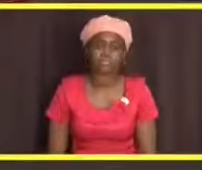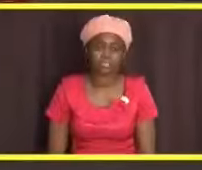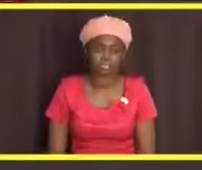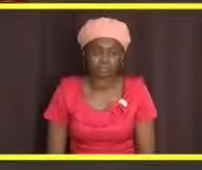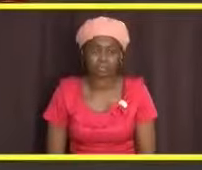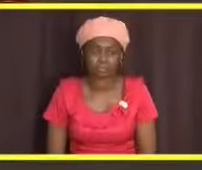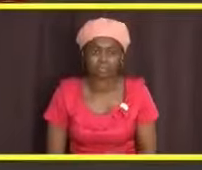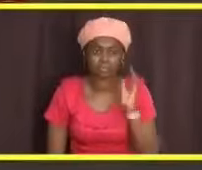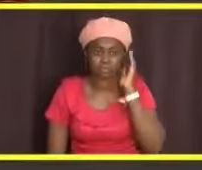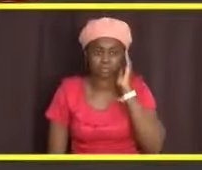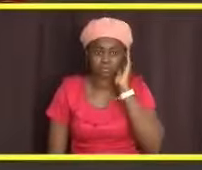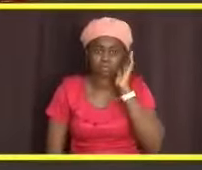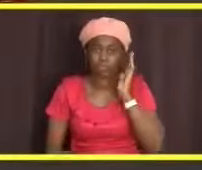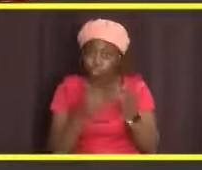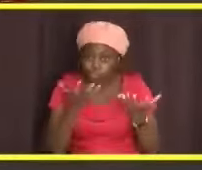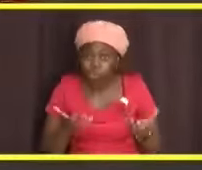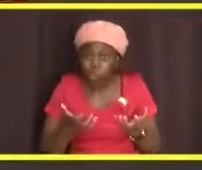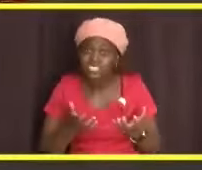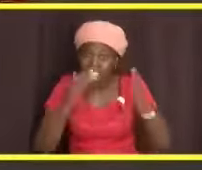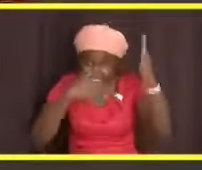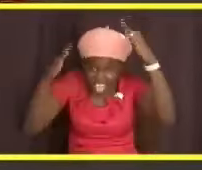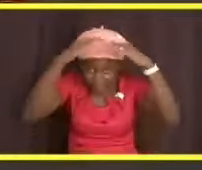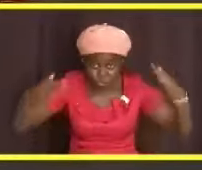You want heaven on earth?